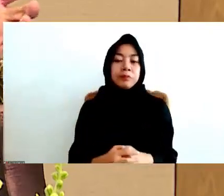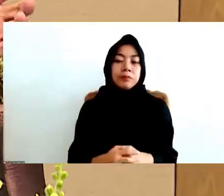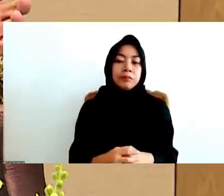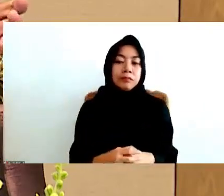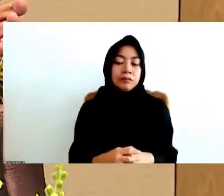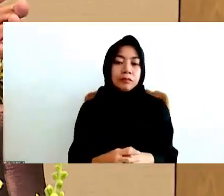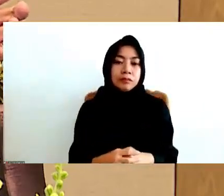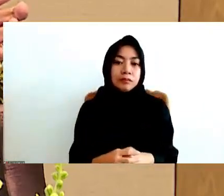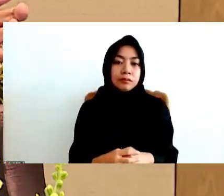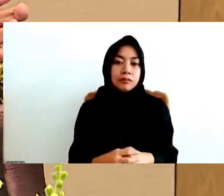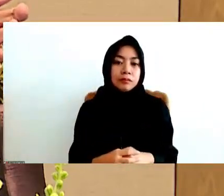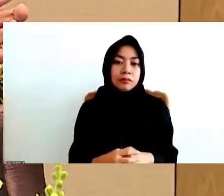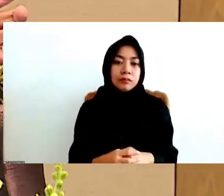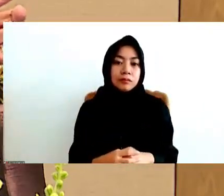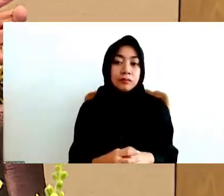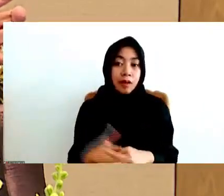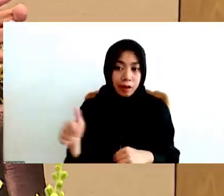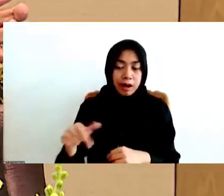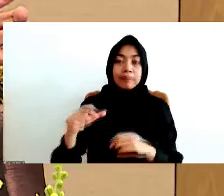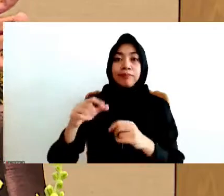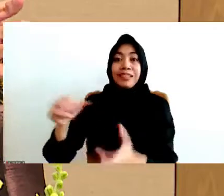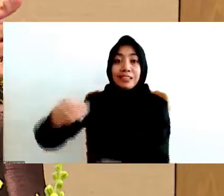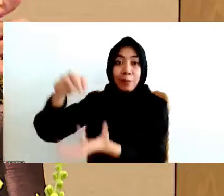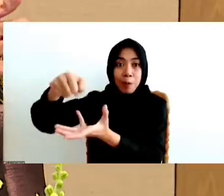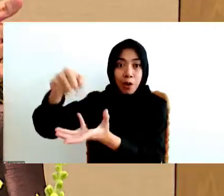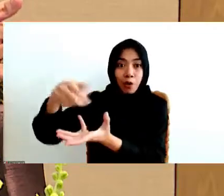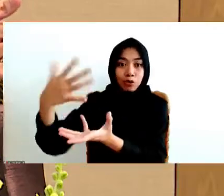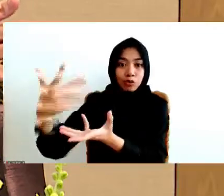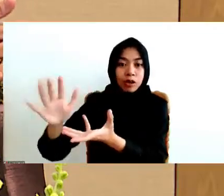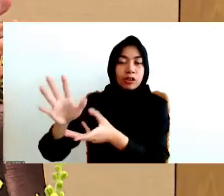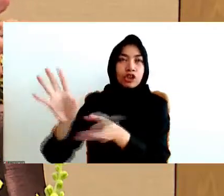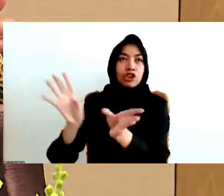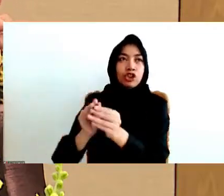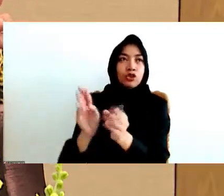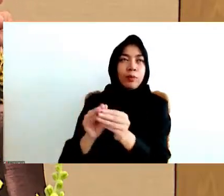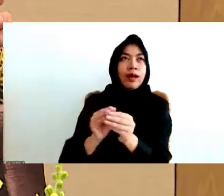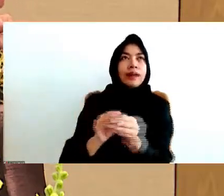Government expanded from like 18 million to like 20 million.